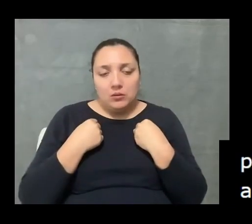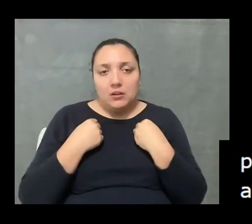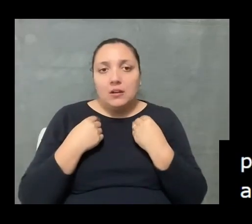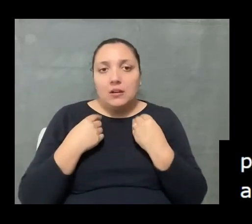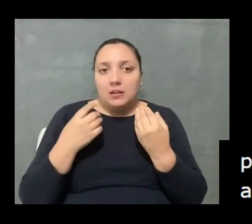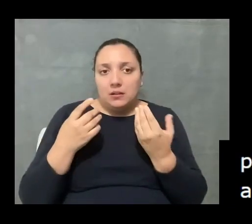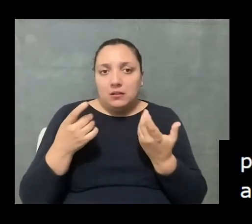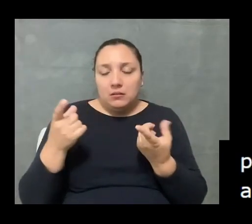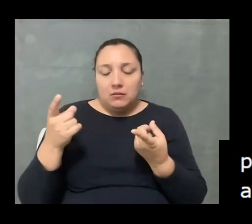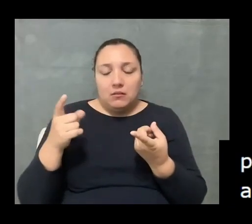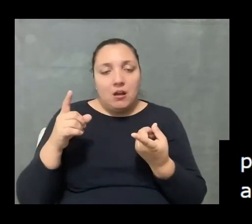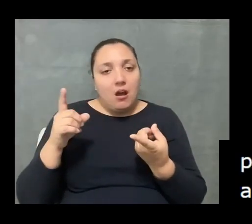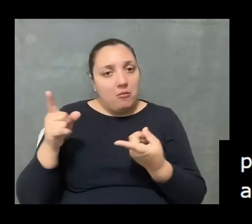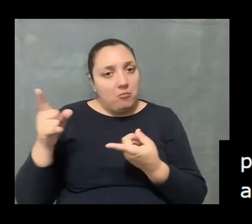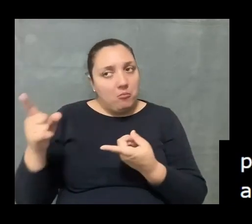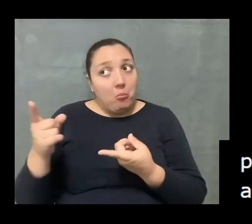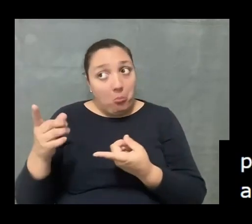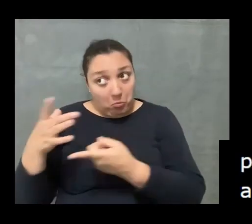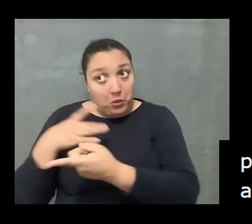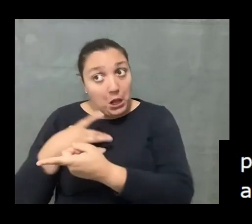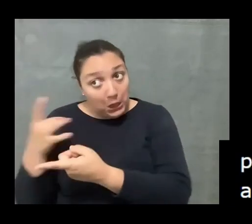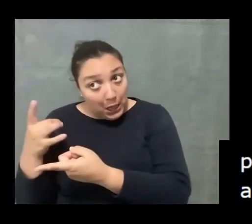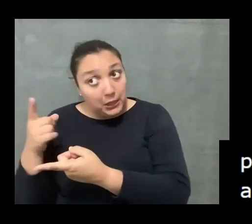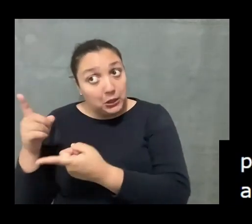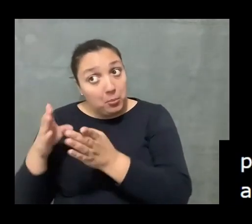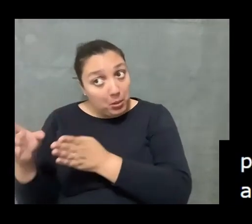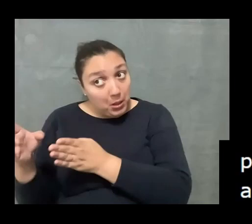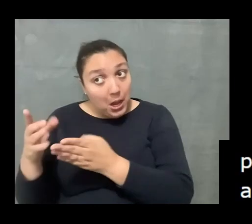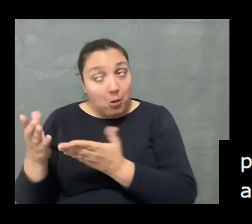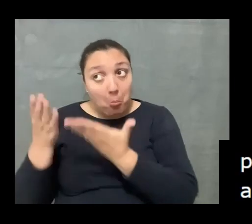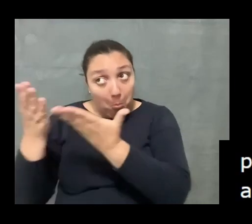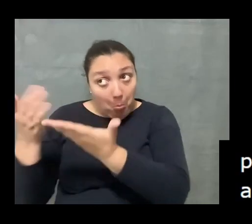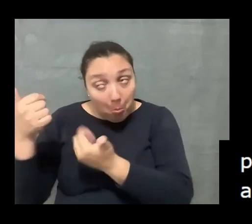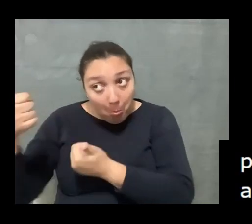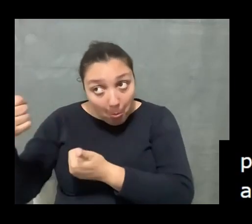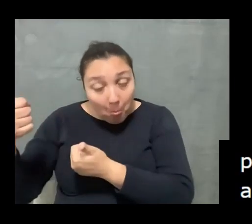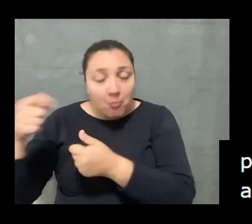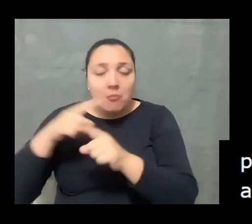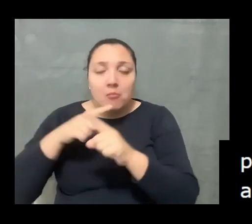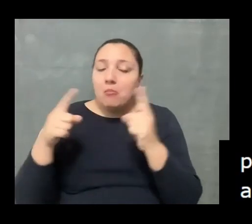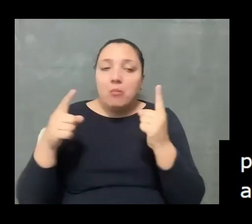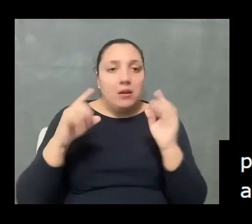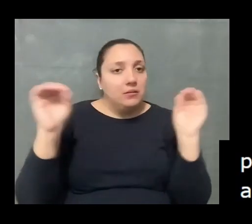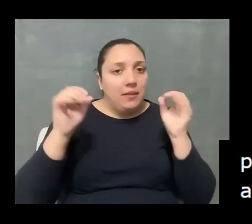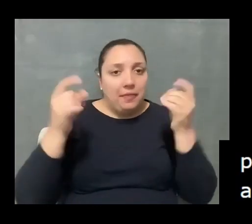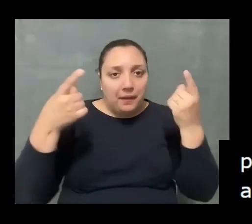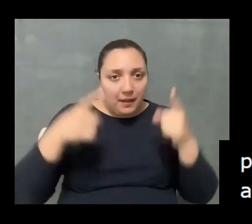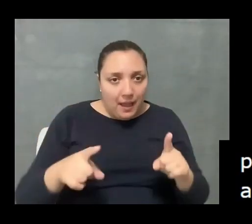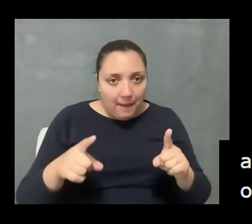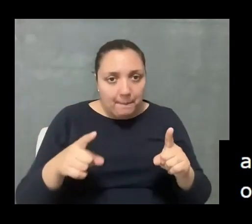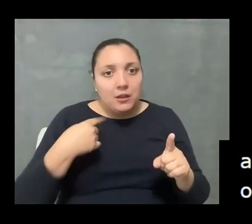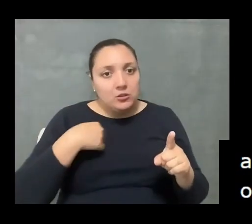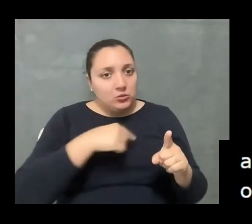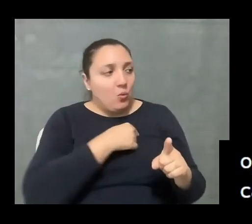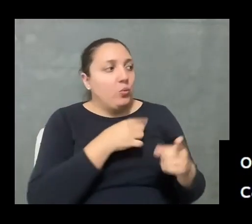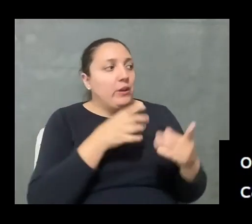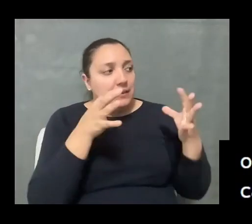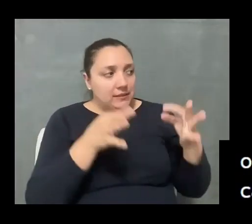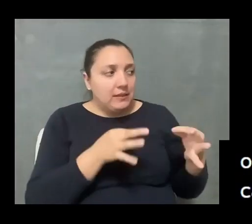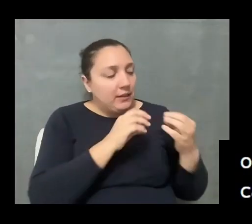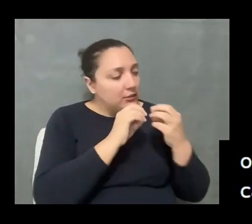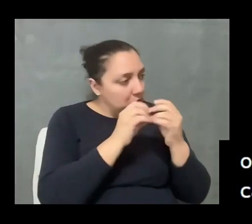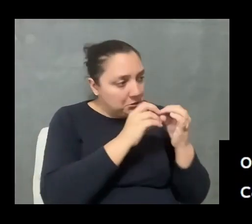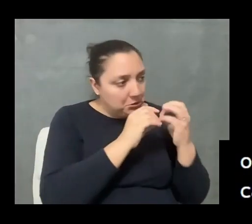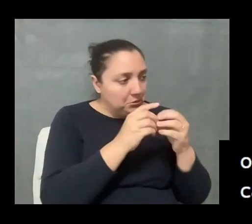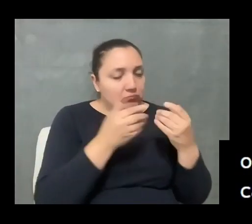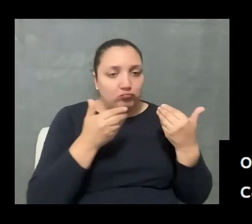but nobody actually took it and moved forward with it. So you said, you know what, we're union workers, let's go to work. We decided to move forward with the plan anyway. So the